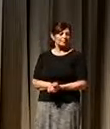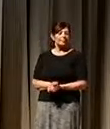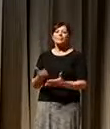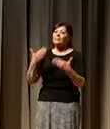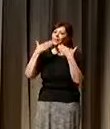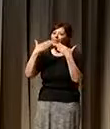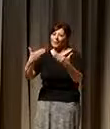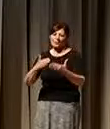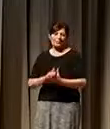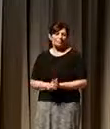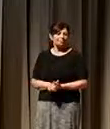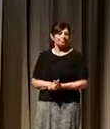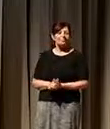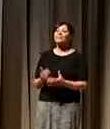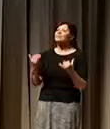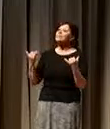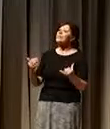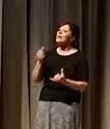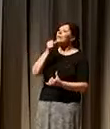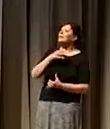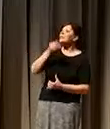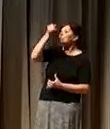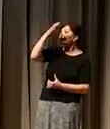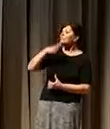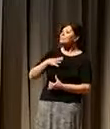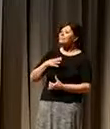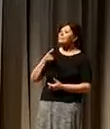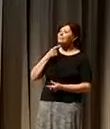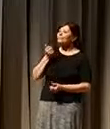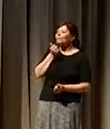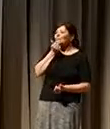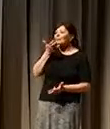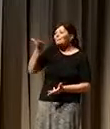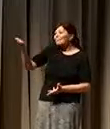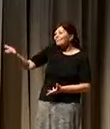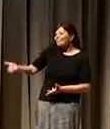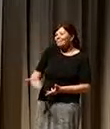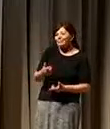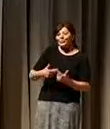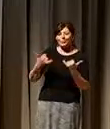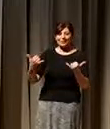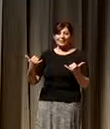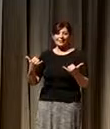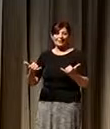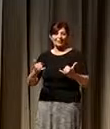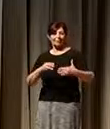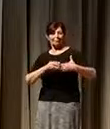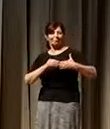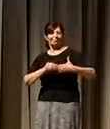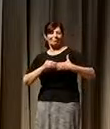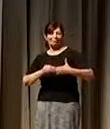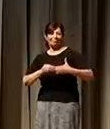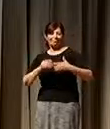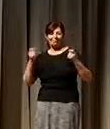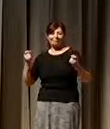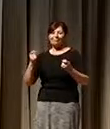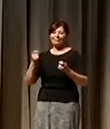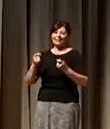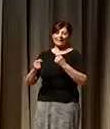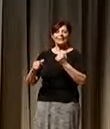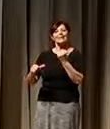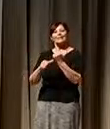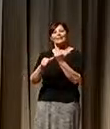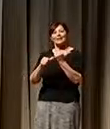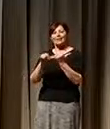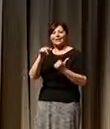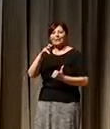Thank you very much. And now, ladies and gentlemen, please extend a warm greeting to today's Master of Ceremonies, Deputy Erie